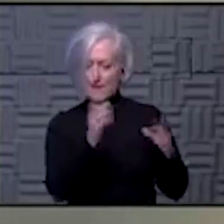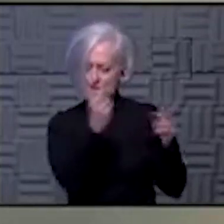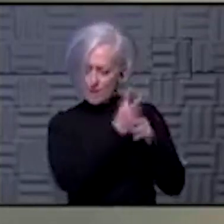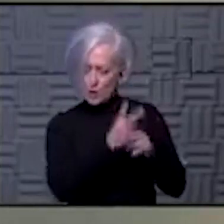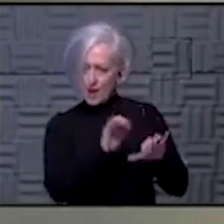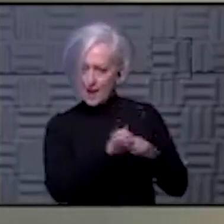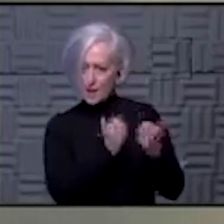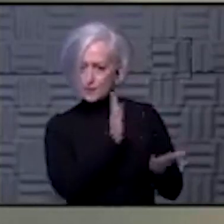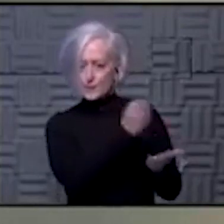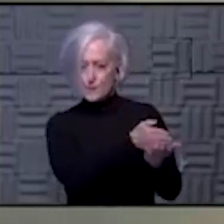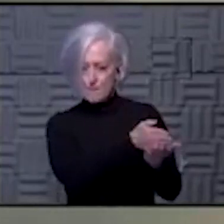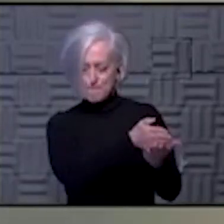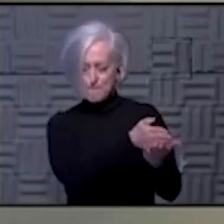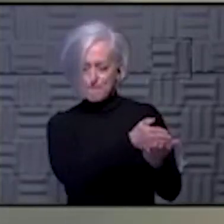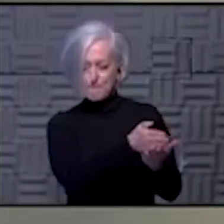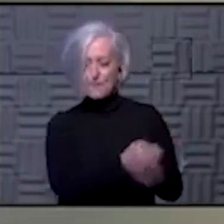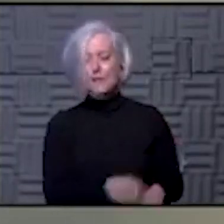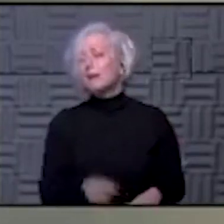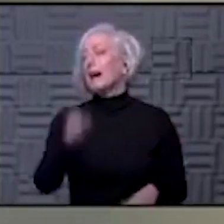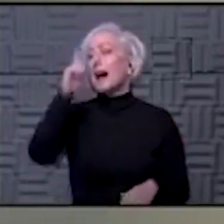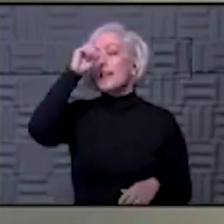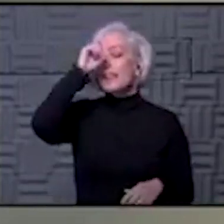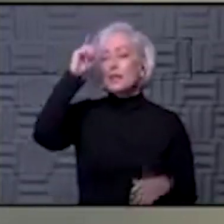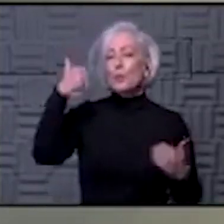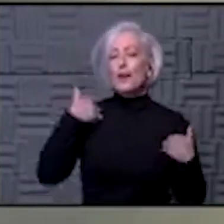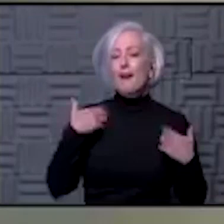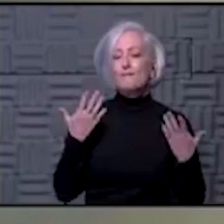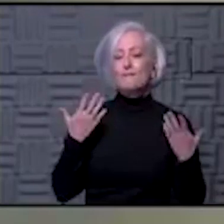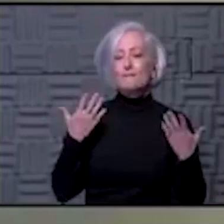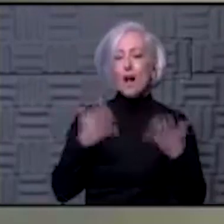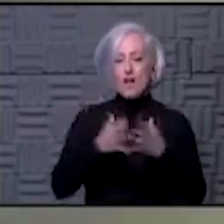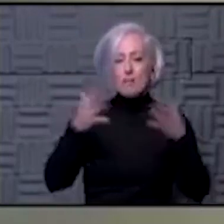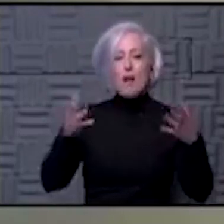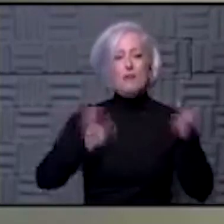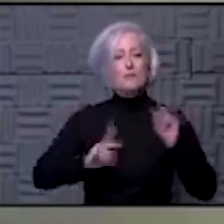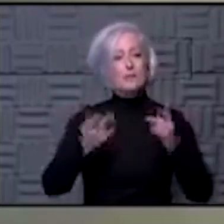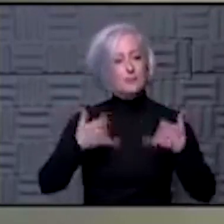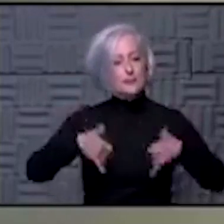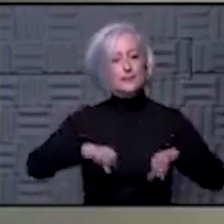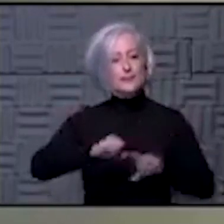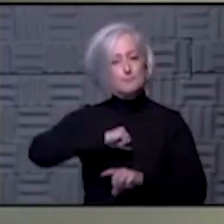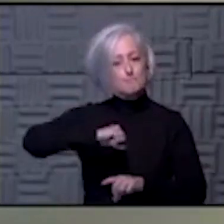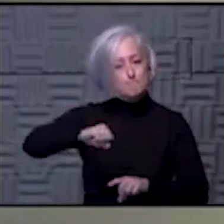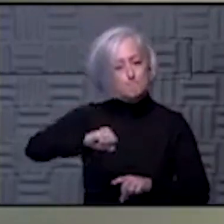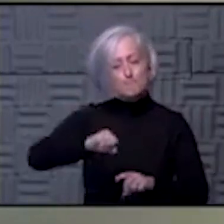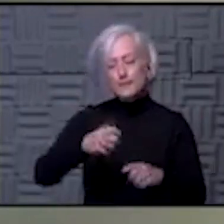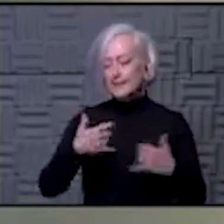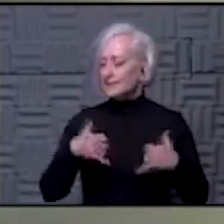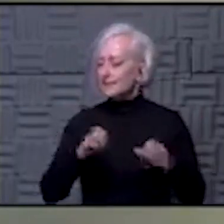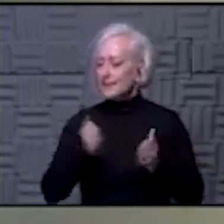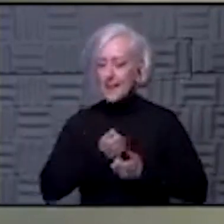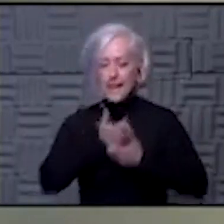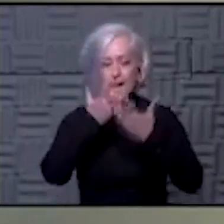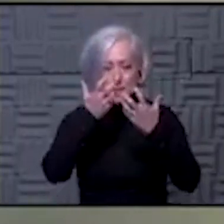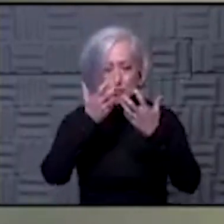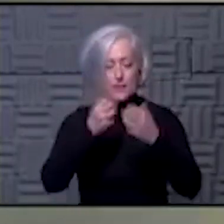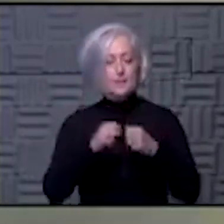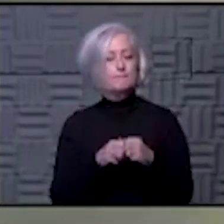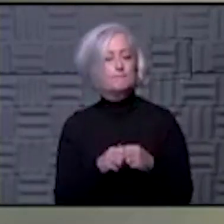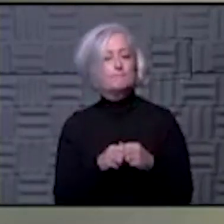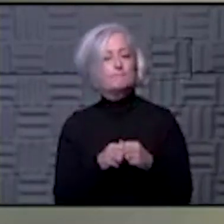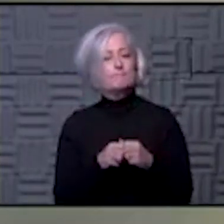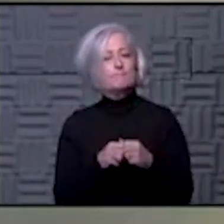I think that there's still a lot of resistance and anger, but also people are